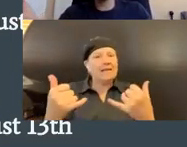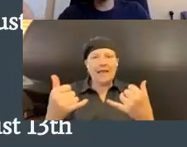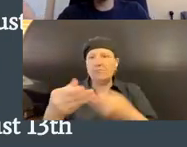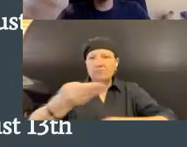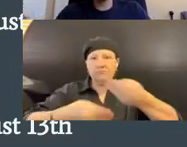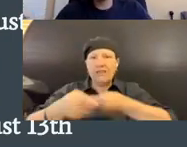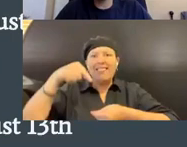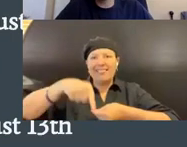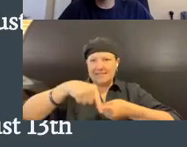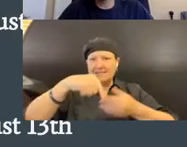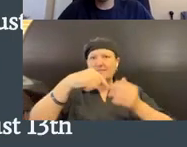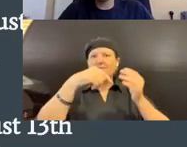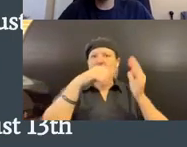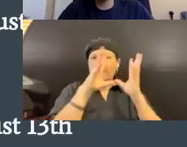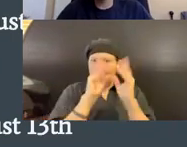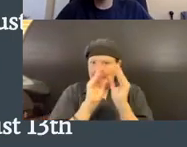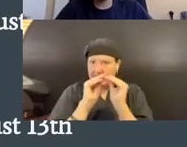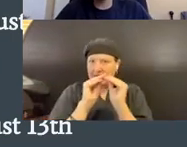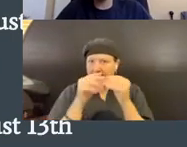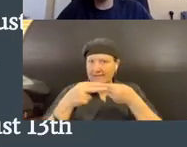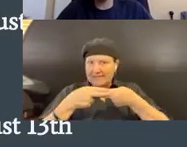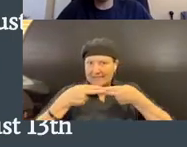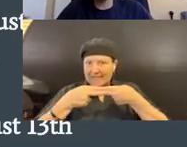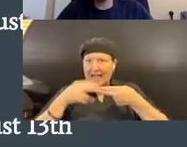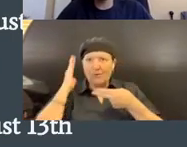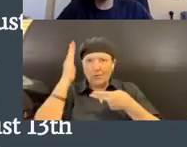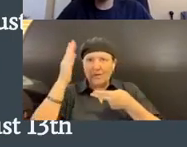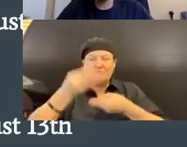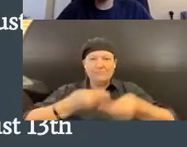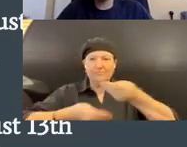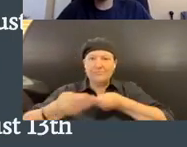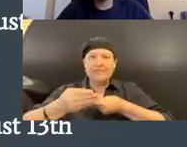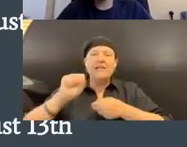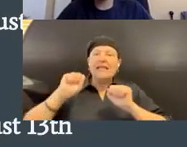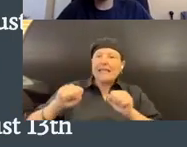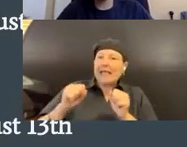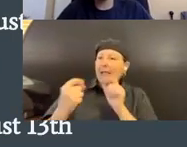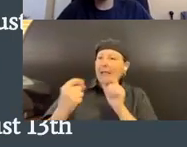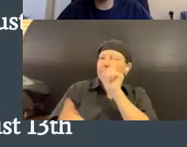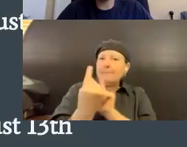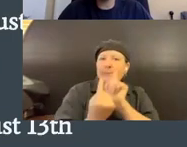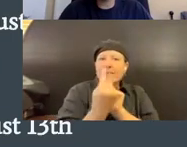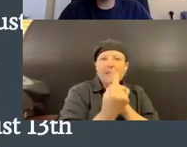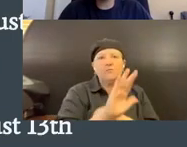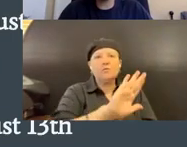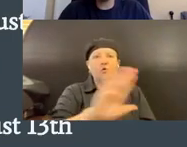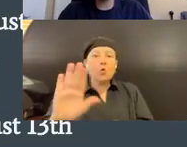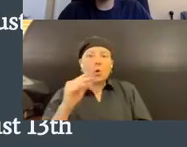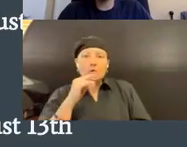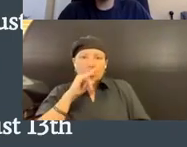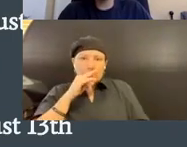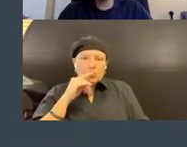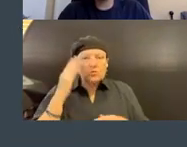this slide so that they can meet your children and they can let them know a little bit about what's going to be